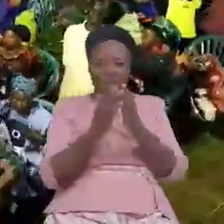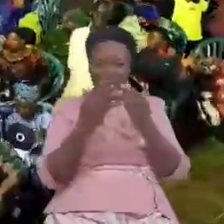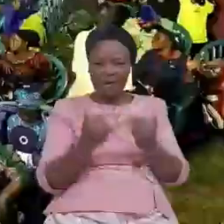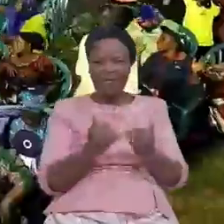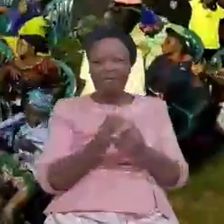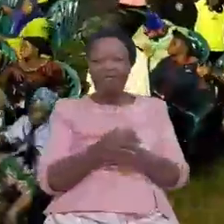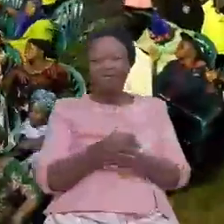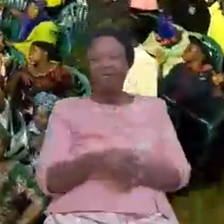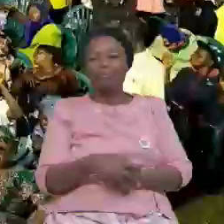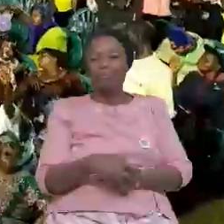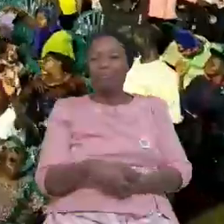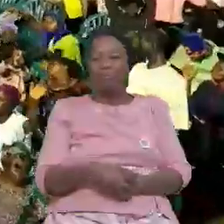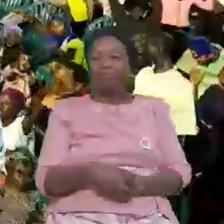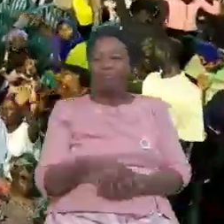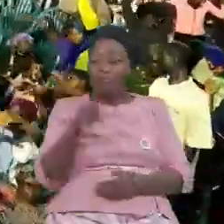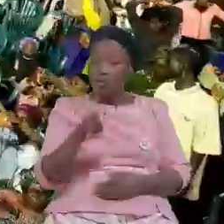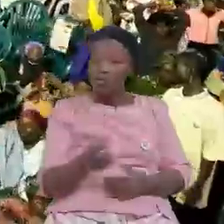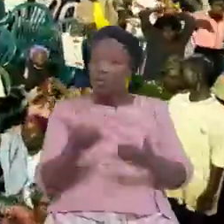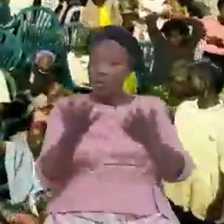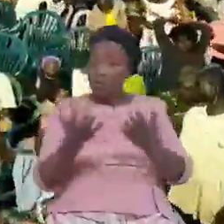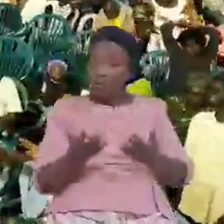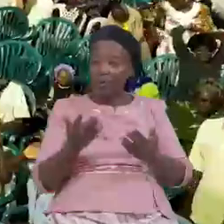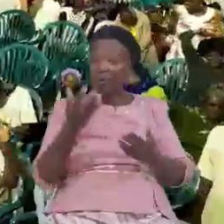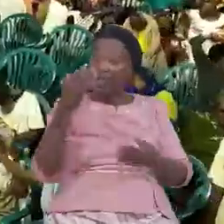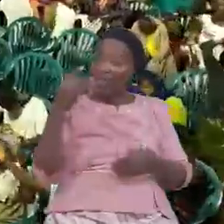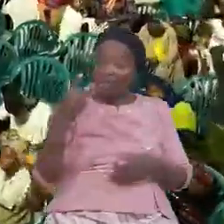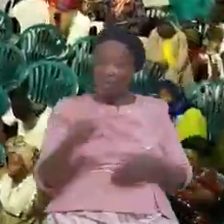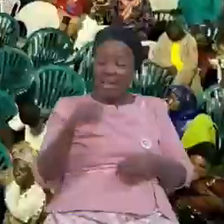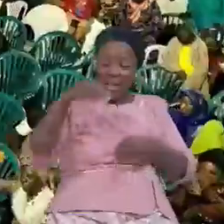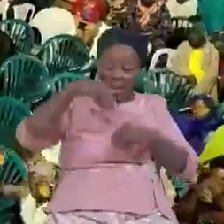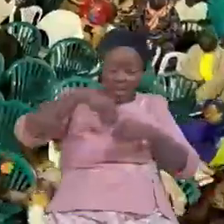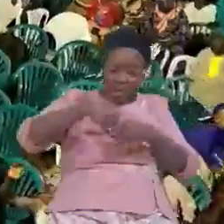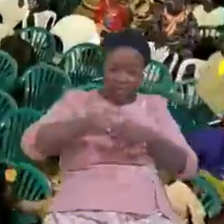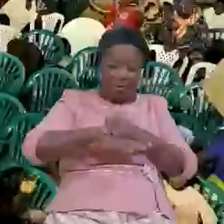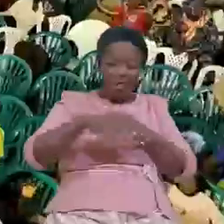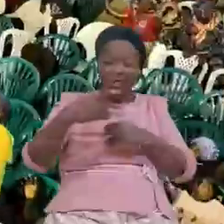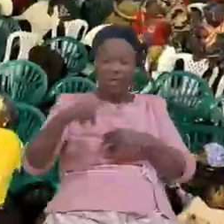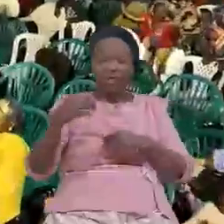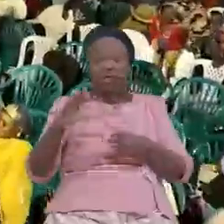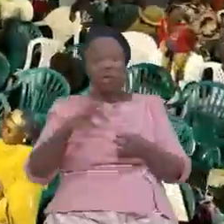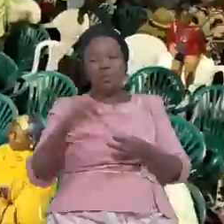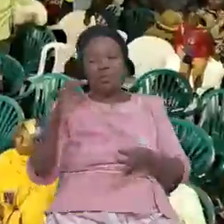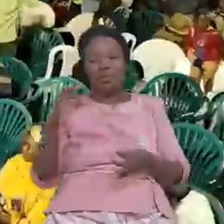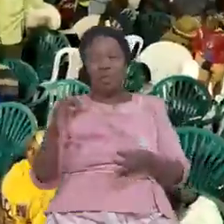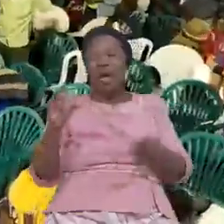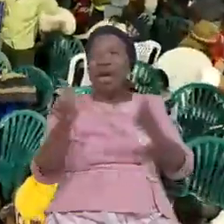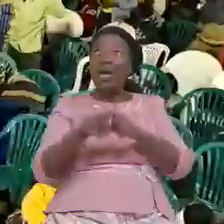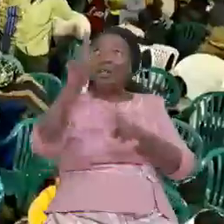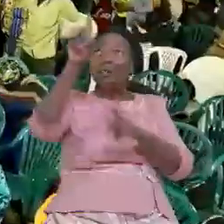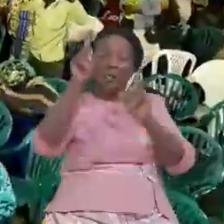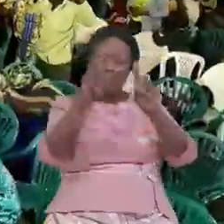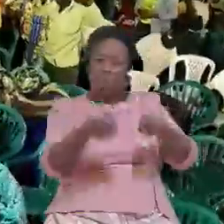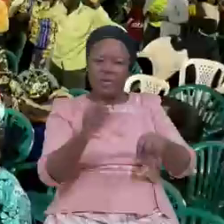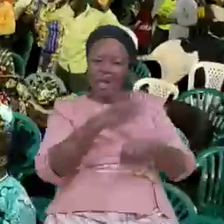closed. You want the entrance of the Spirit. As he comes and he